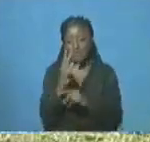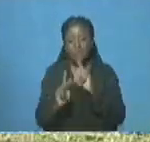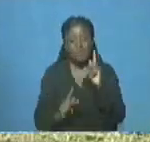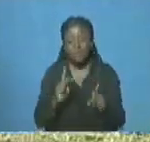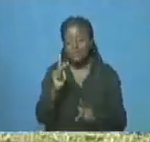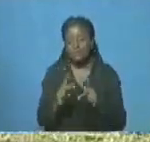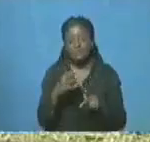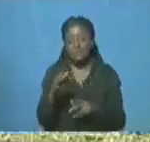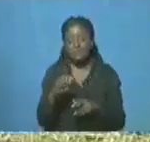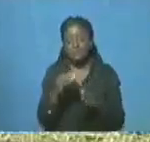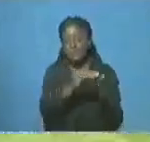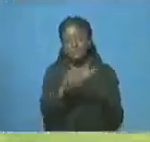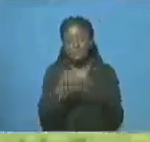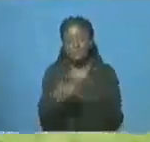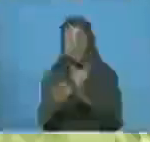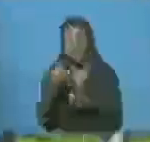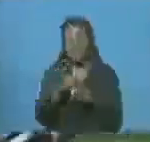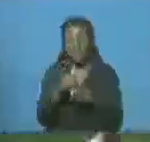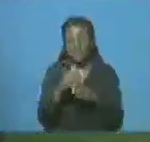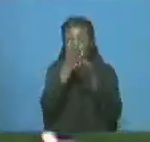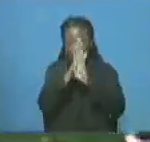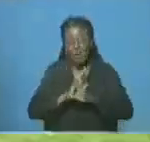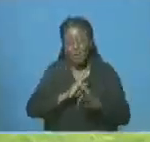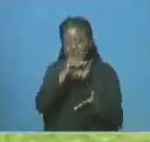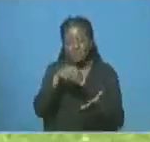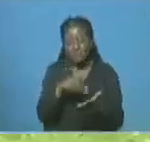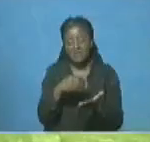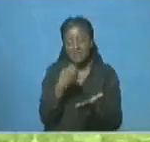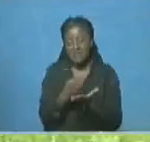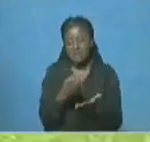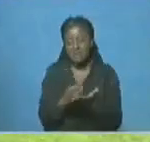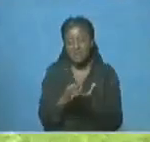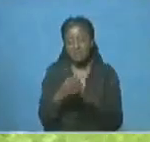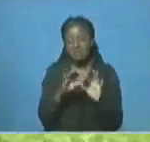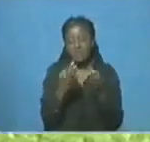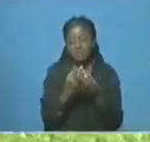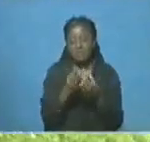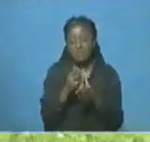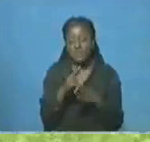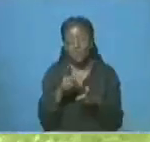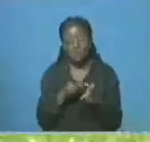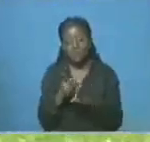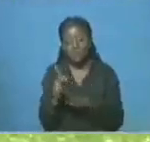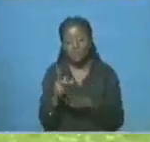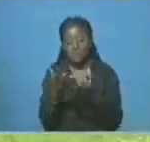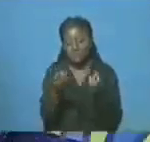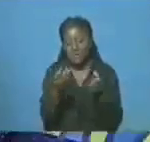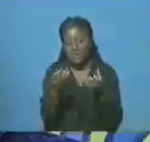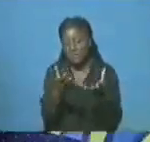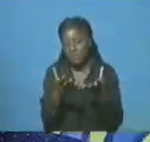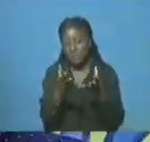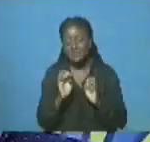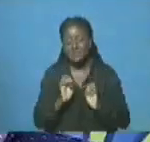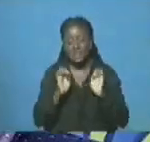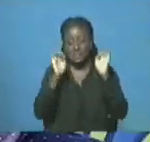of the community consists of quiet, middle-income families or professionals with many desiring to exercise. We have a huge